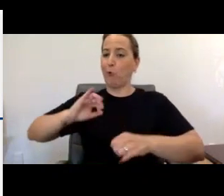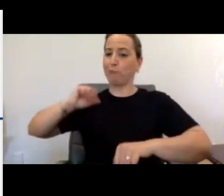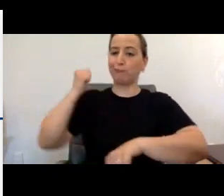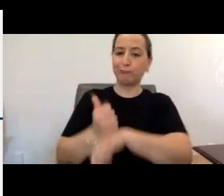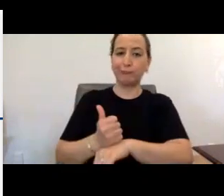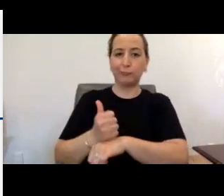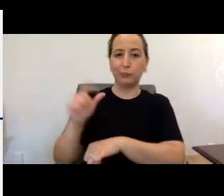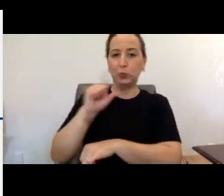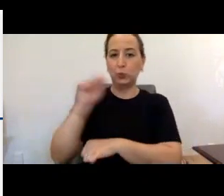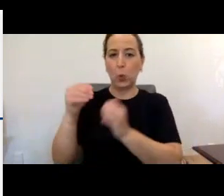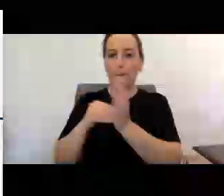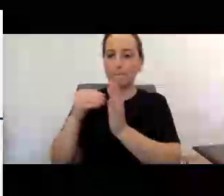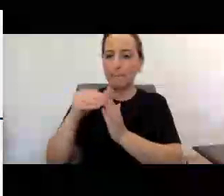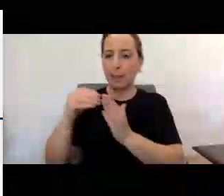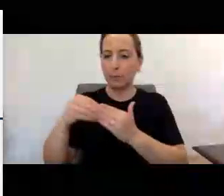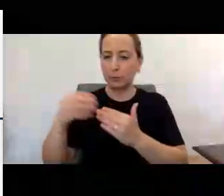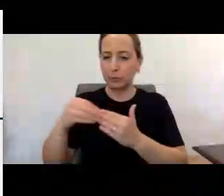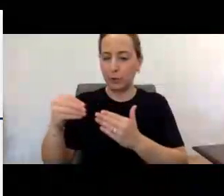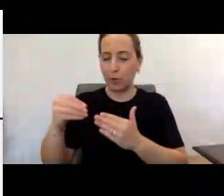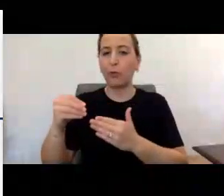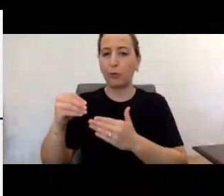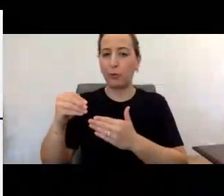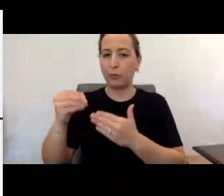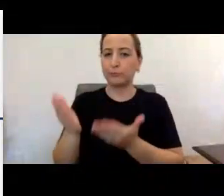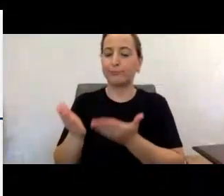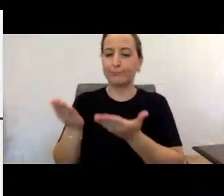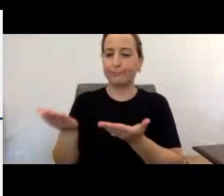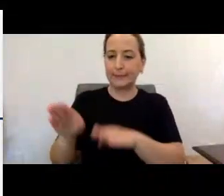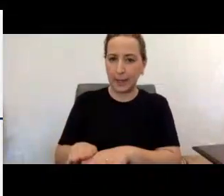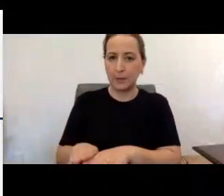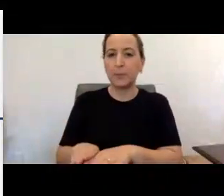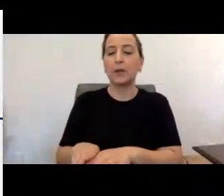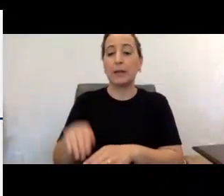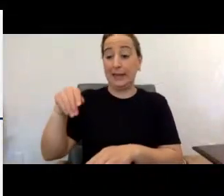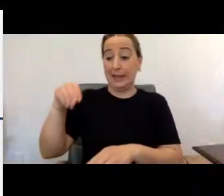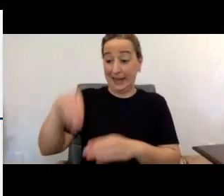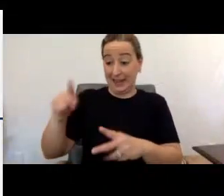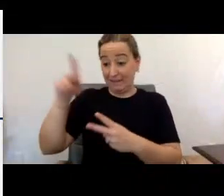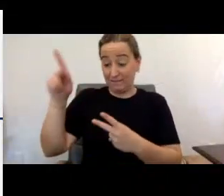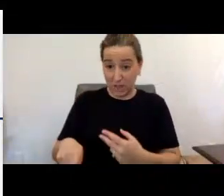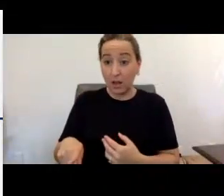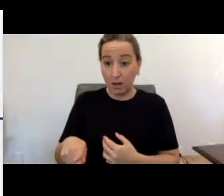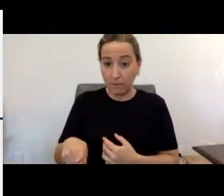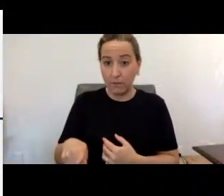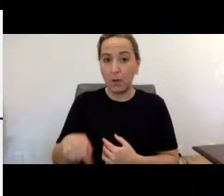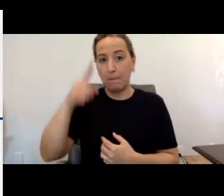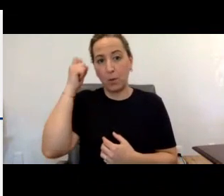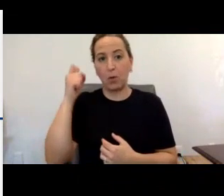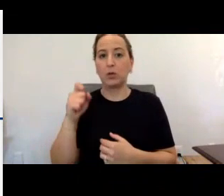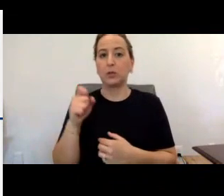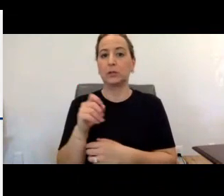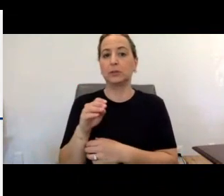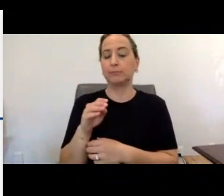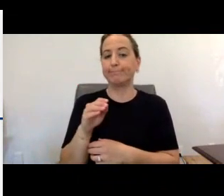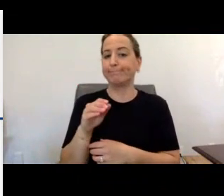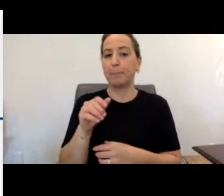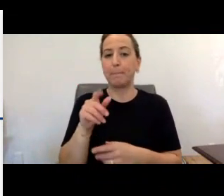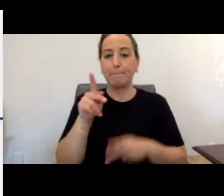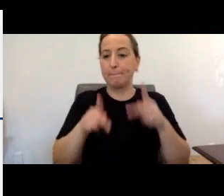And this company was found to have distributed racist language about minority-majority areas,